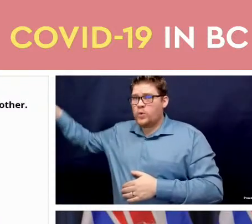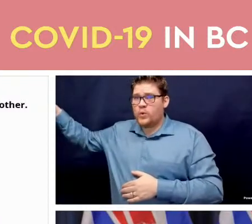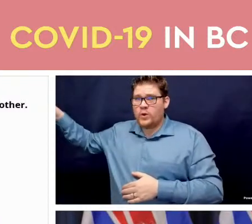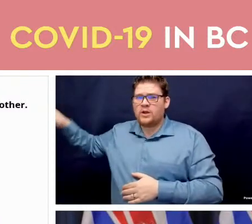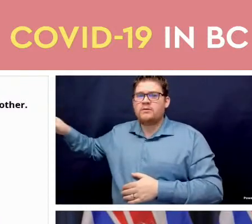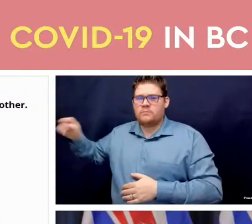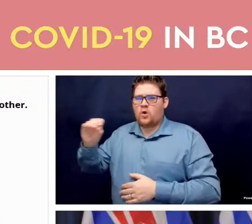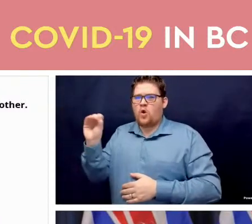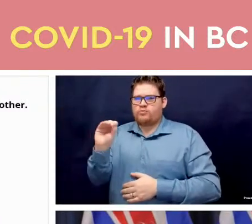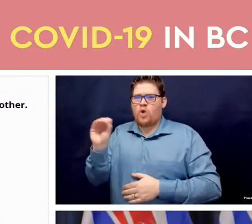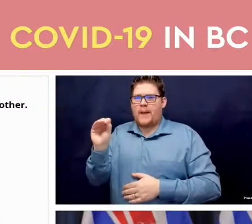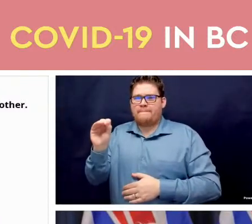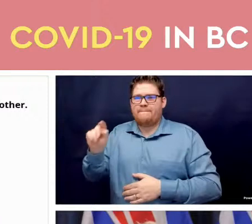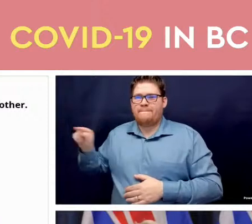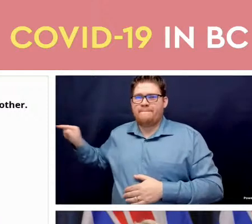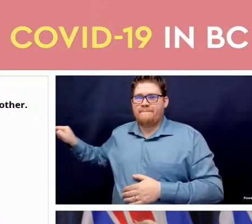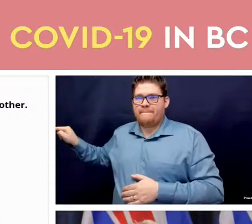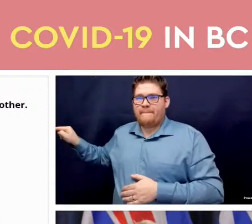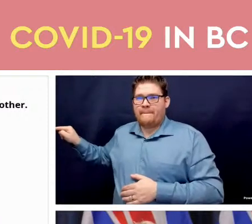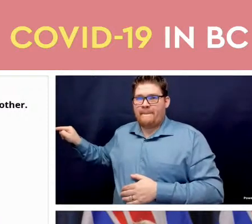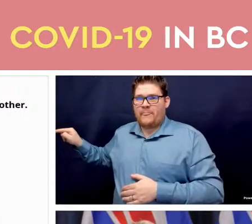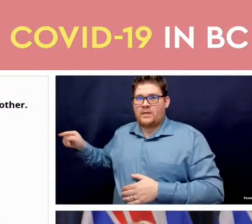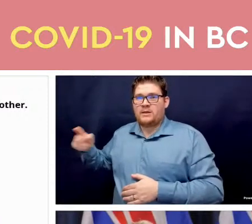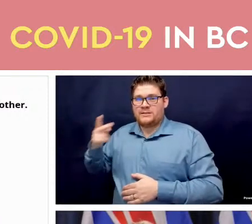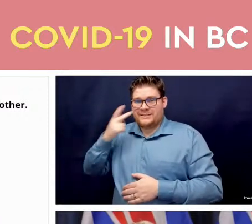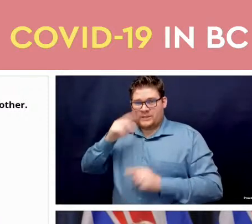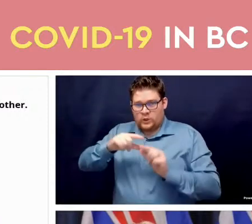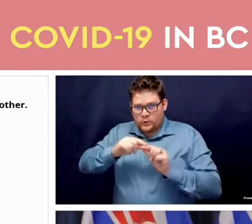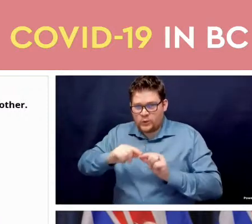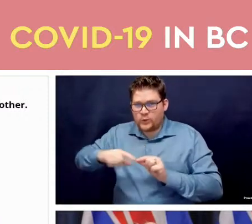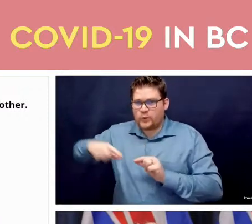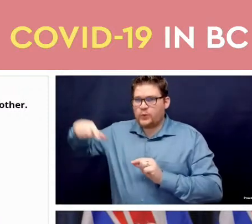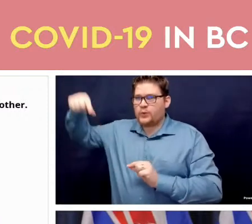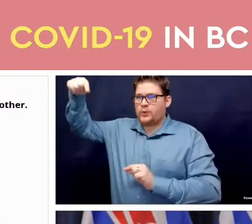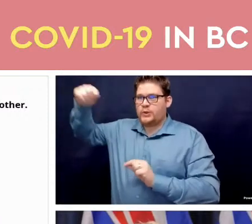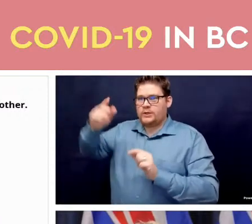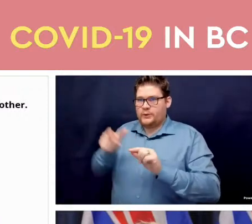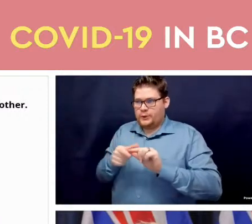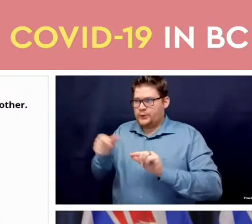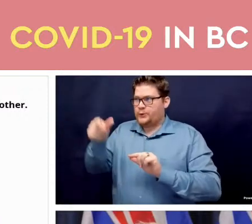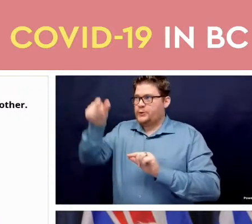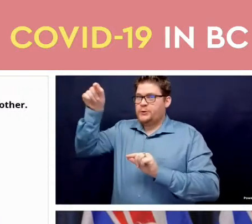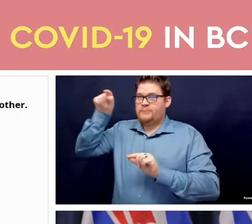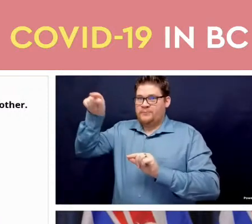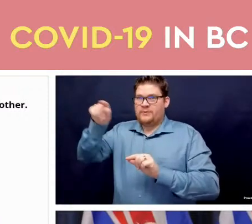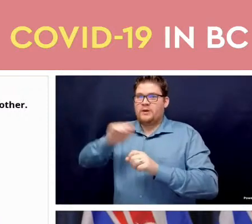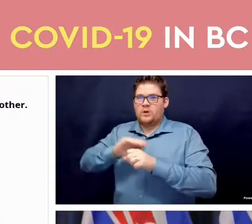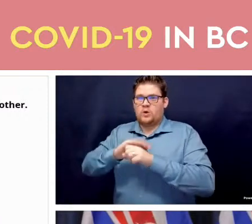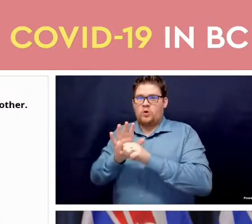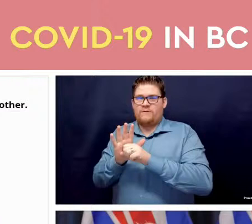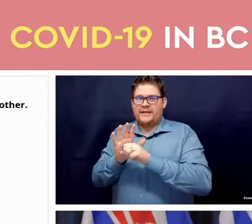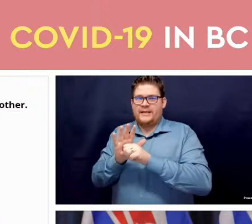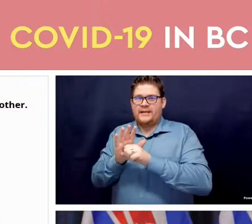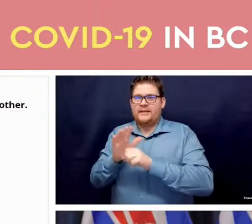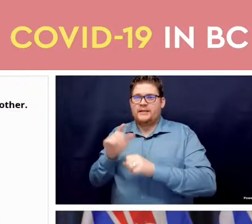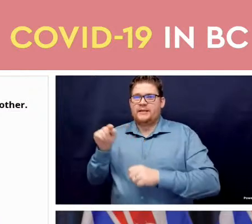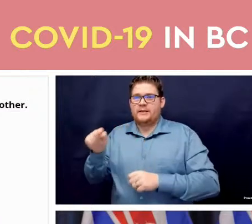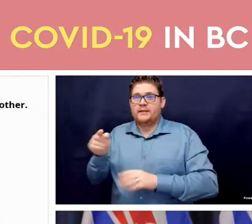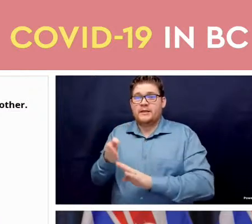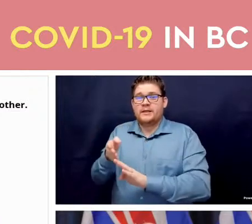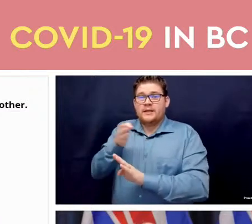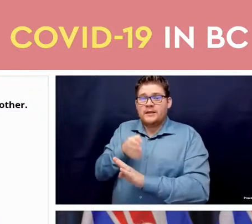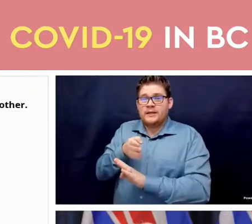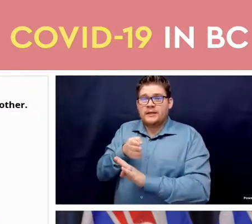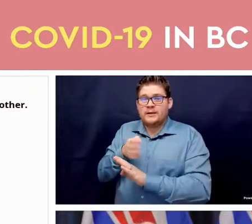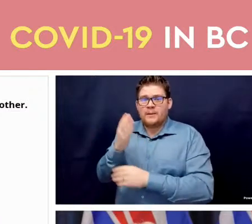in a much shorter time frame than we've seen any of the other variants emerge and replace over time.